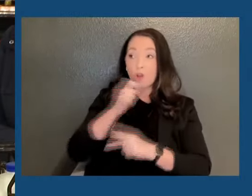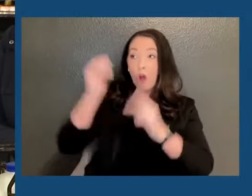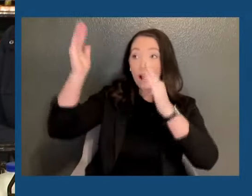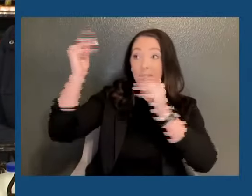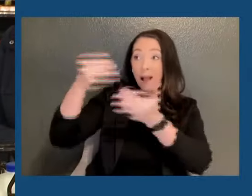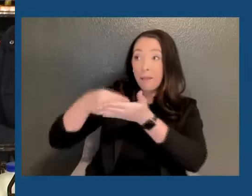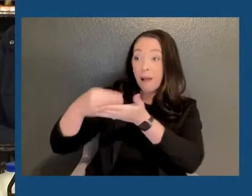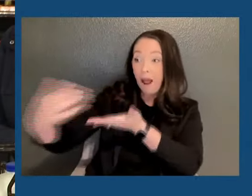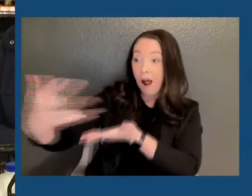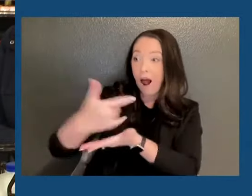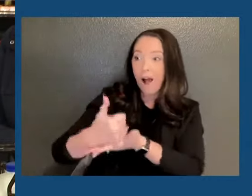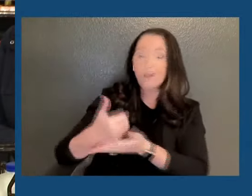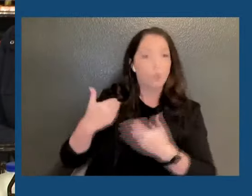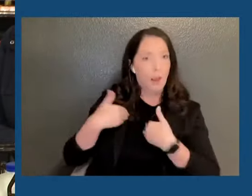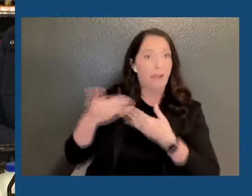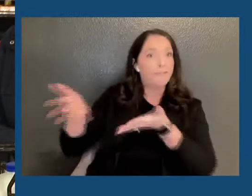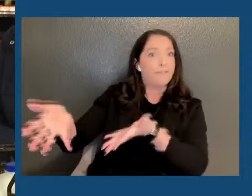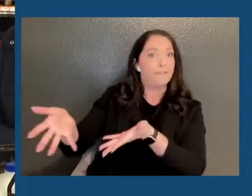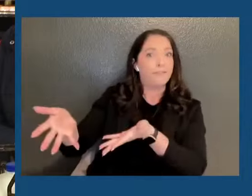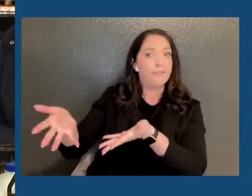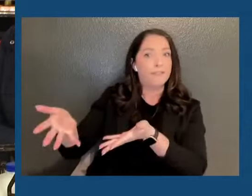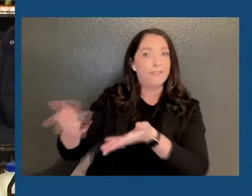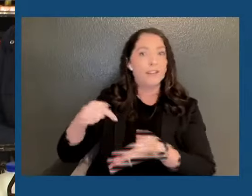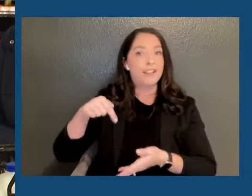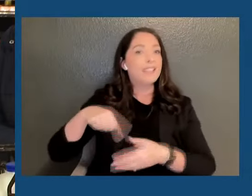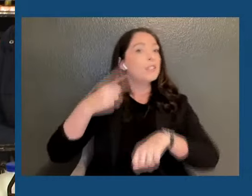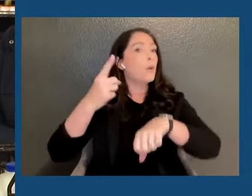saying this is one time.